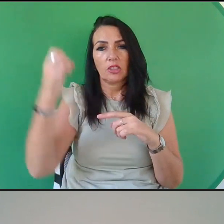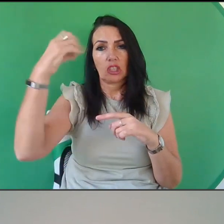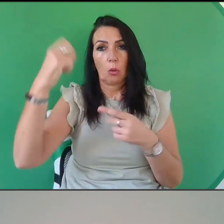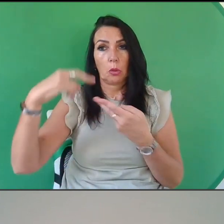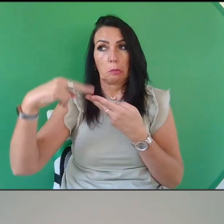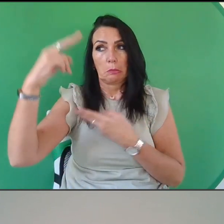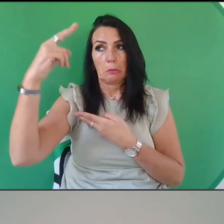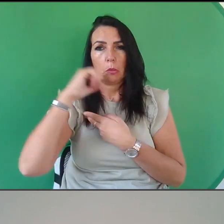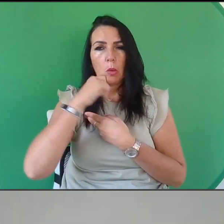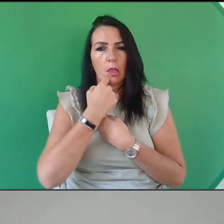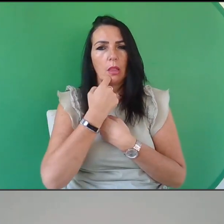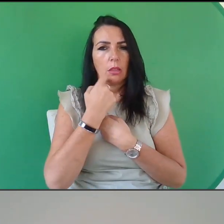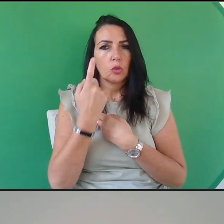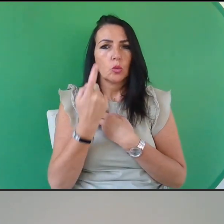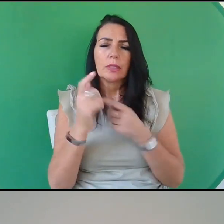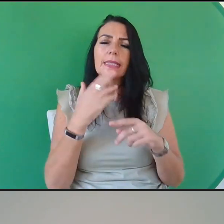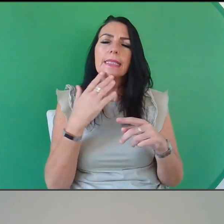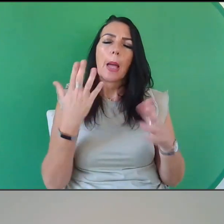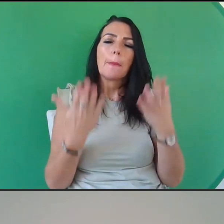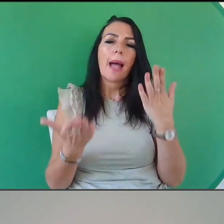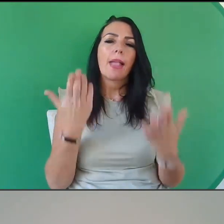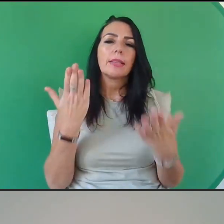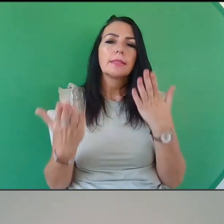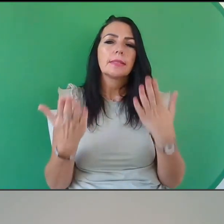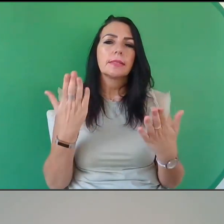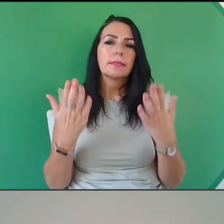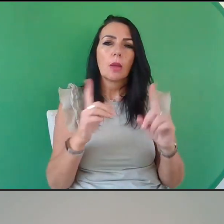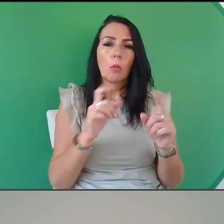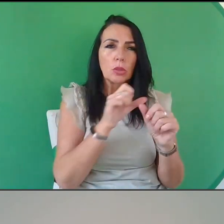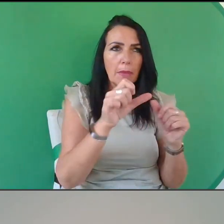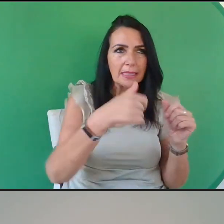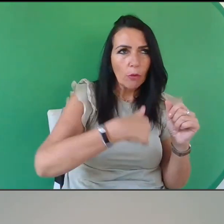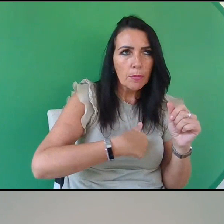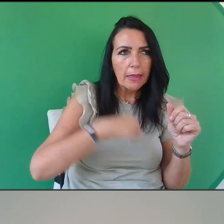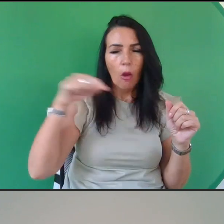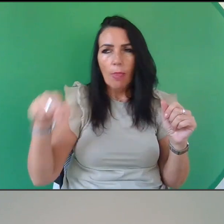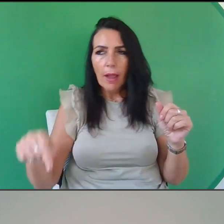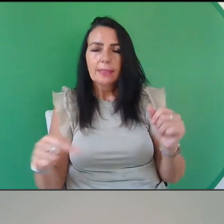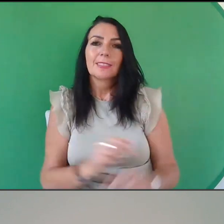as well. So you need to kind of get that balance and think about what's best for you.